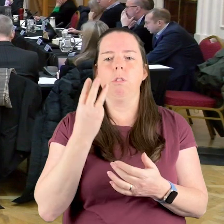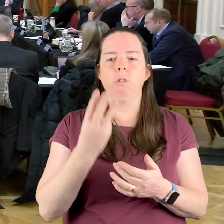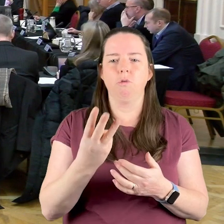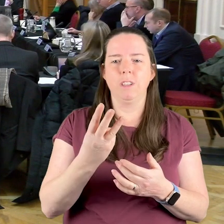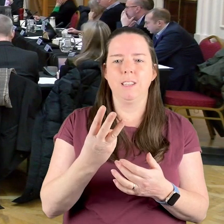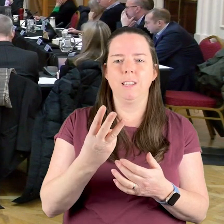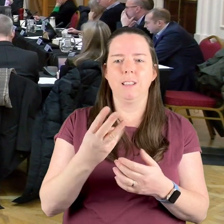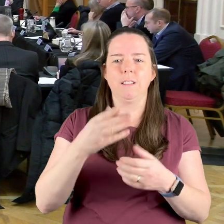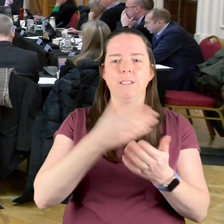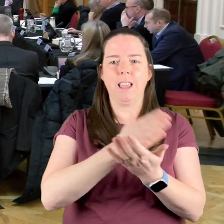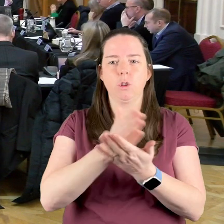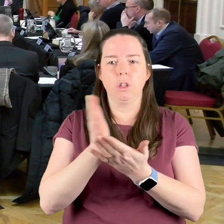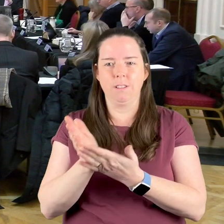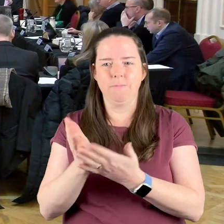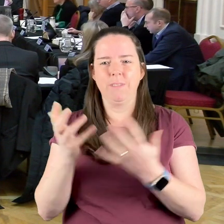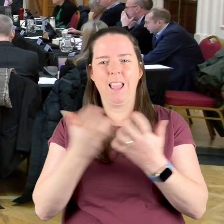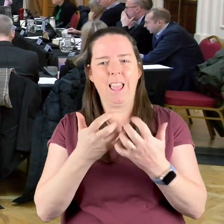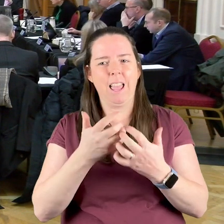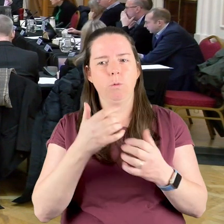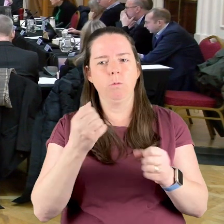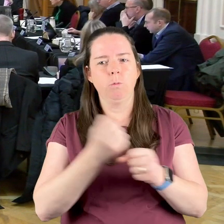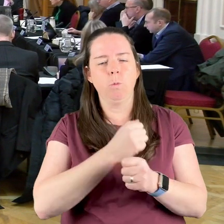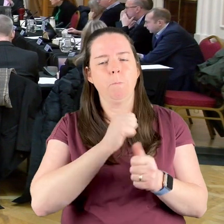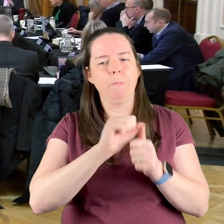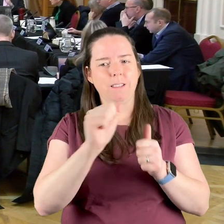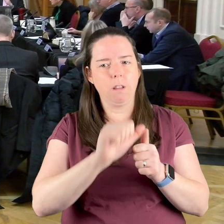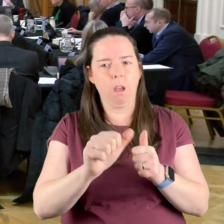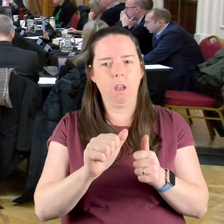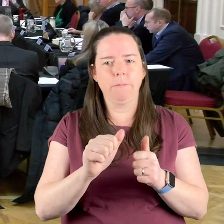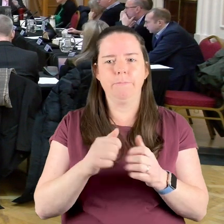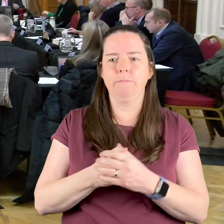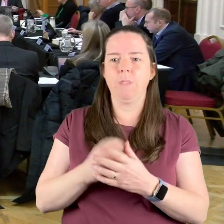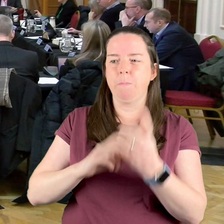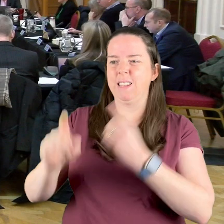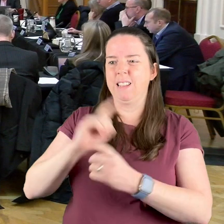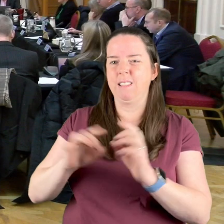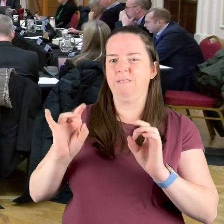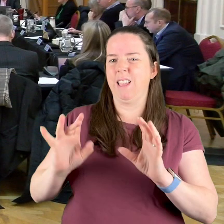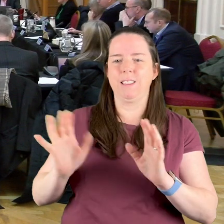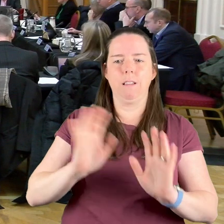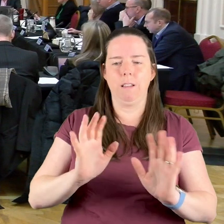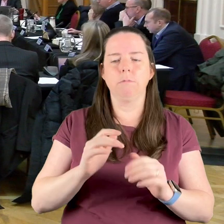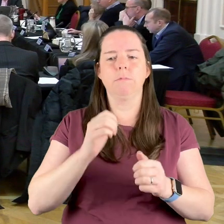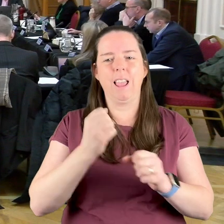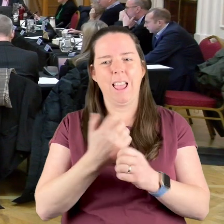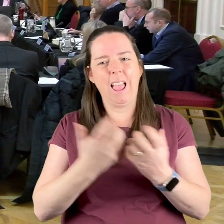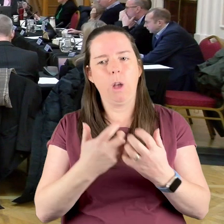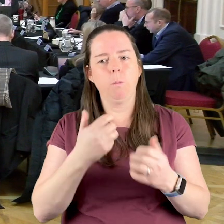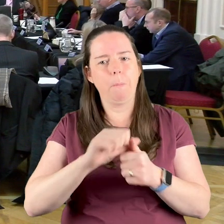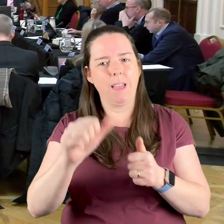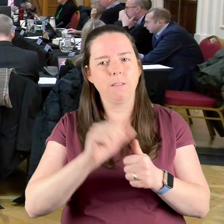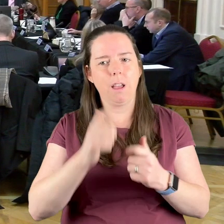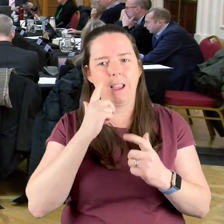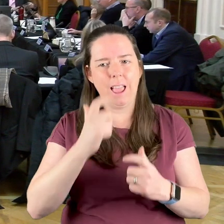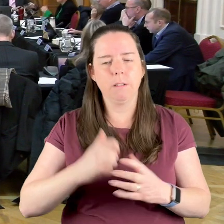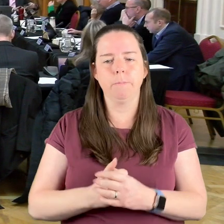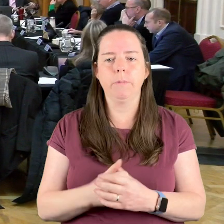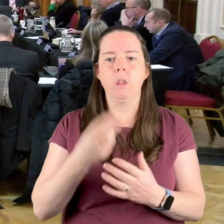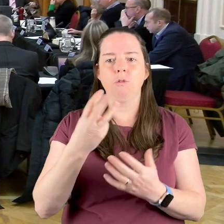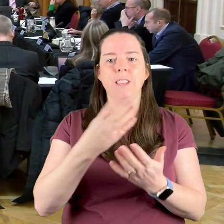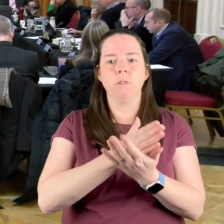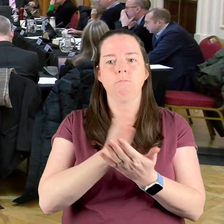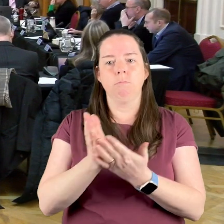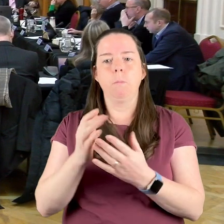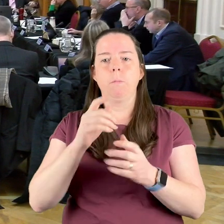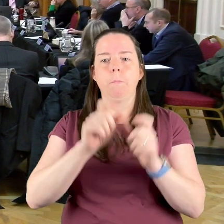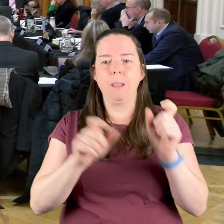divided ourselves into three sections, really looking at how we do things in a better way, not just having meetings. So there are three group of people that